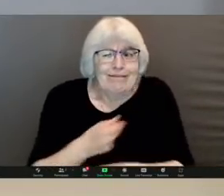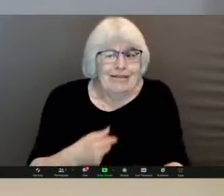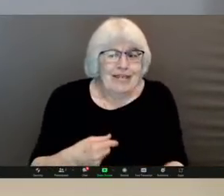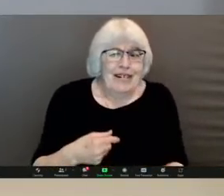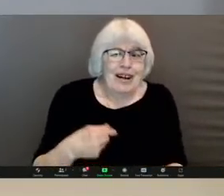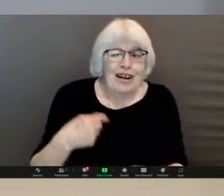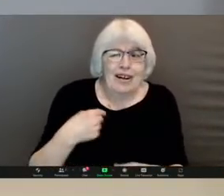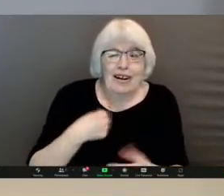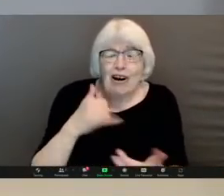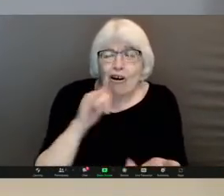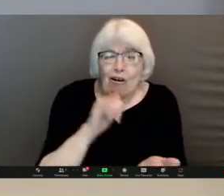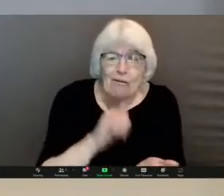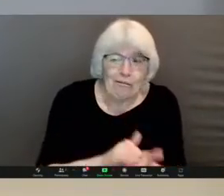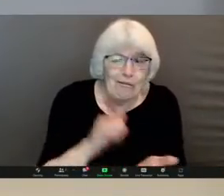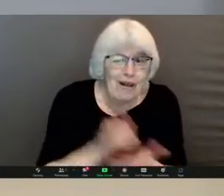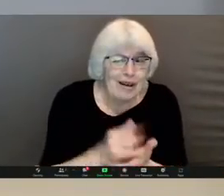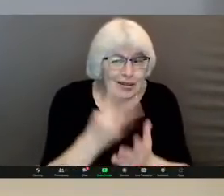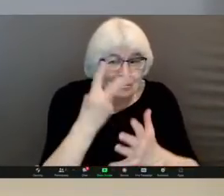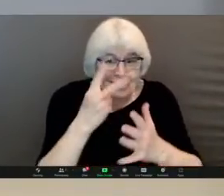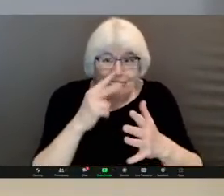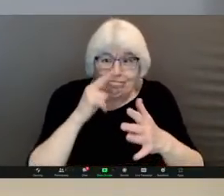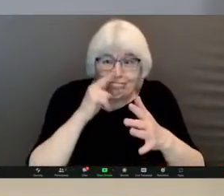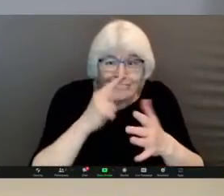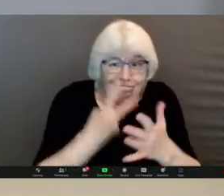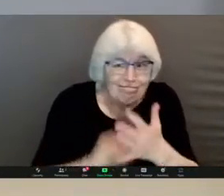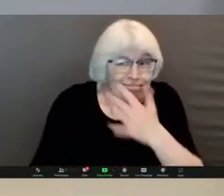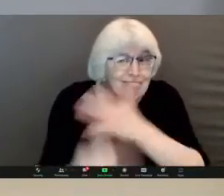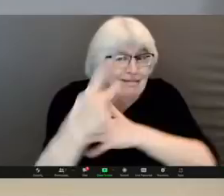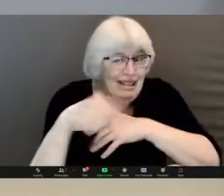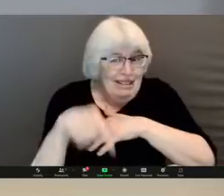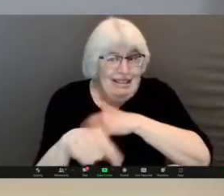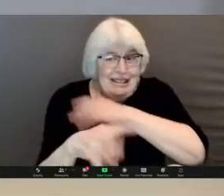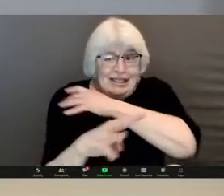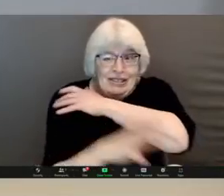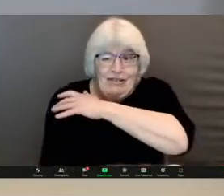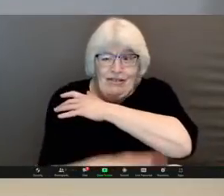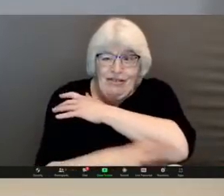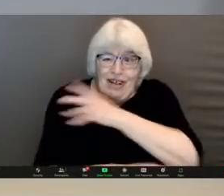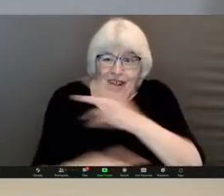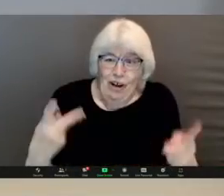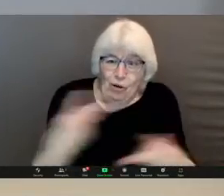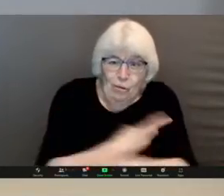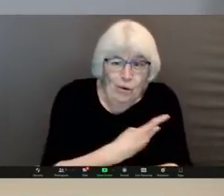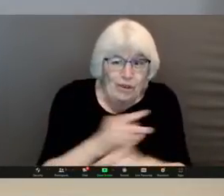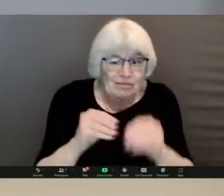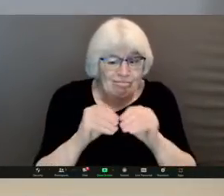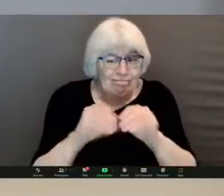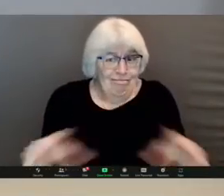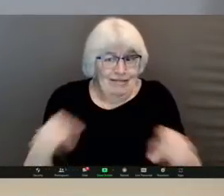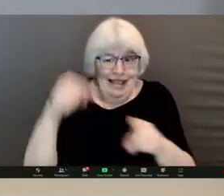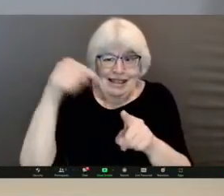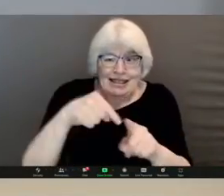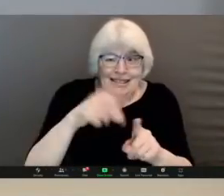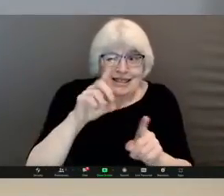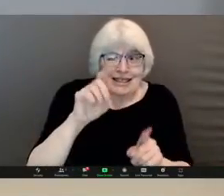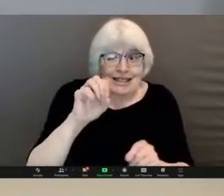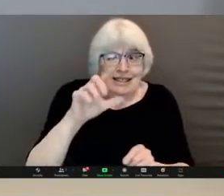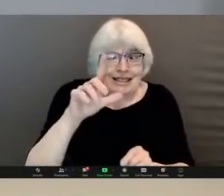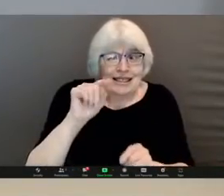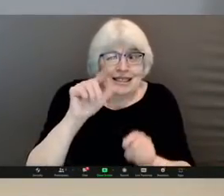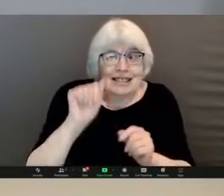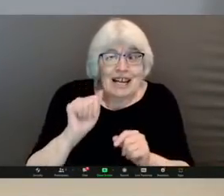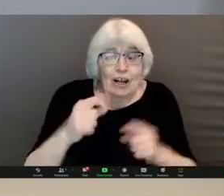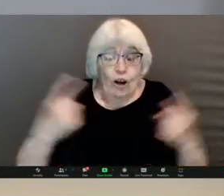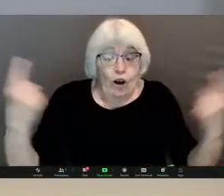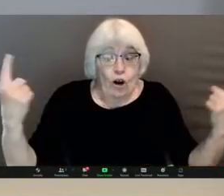global pandemic in Canada. We previously announced that border and travel measures, including screening, testing, self-isolation